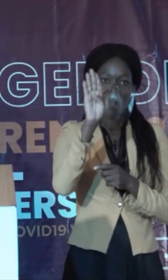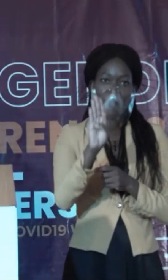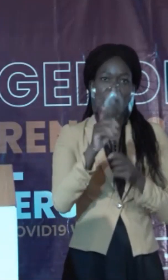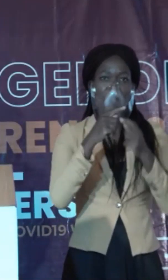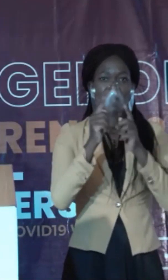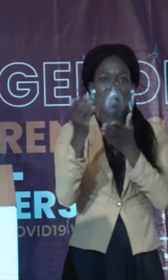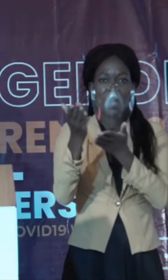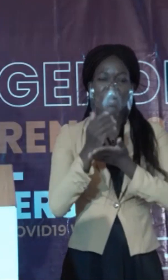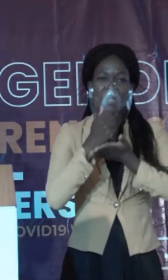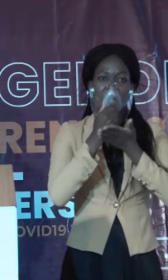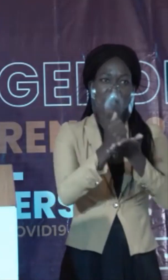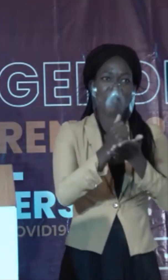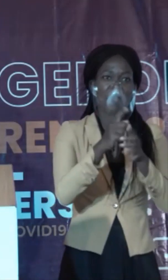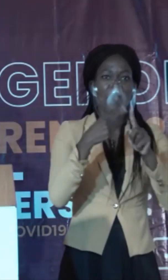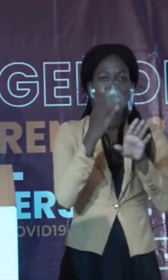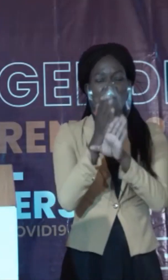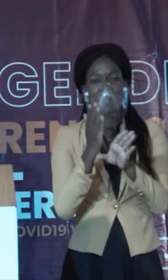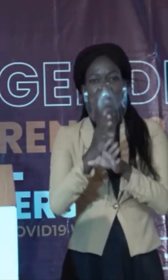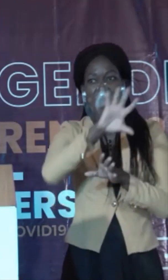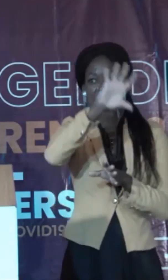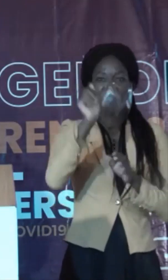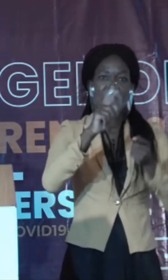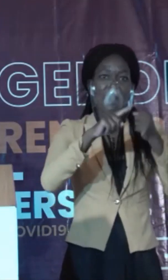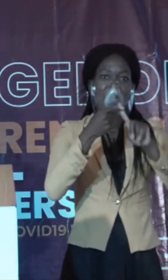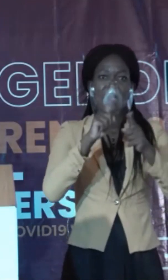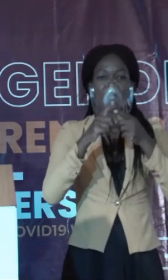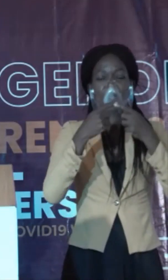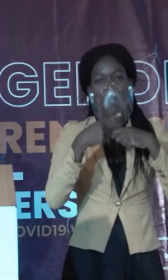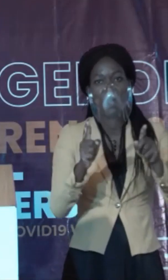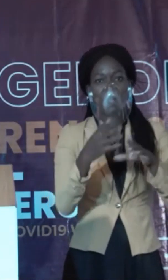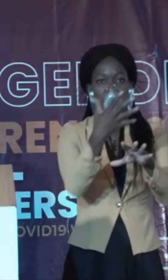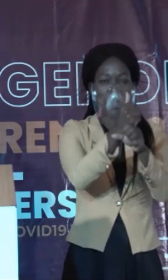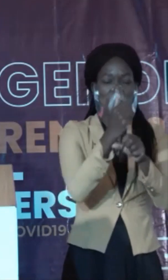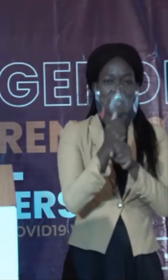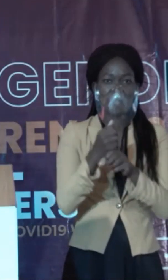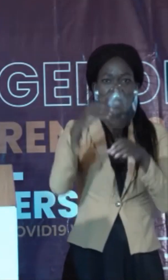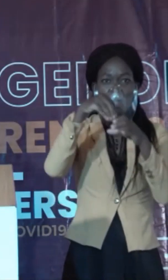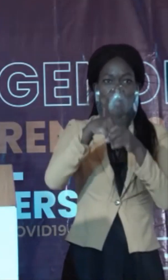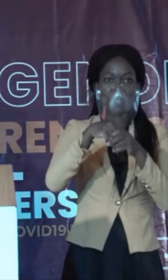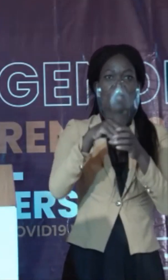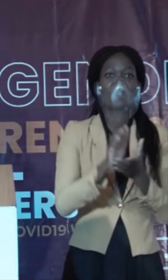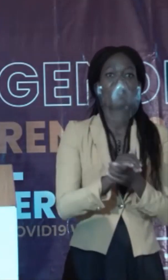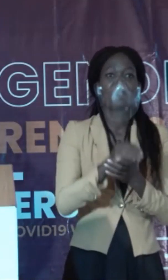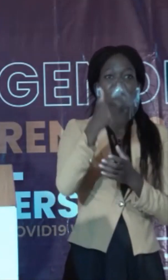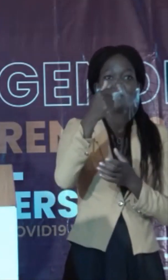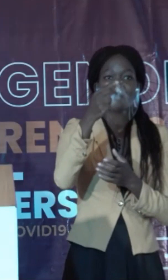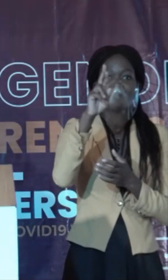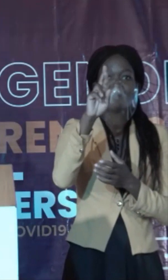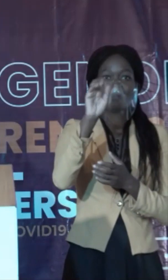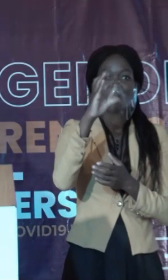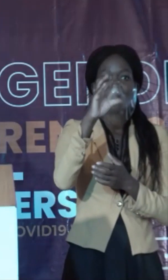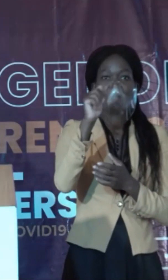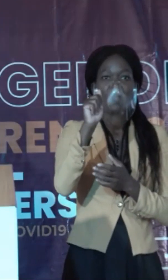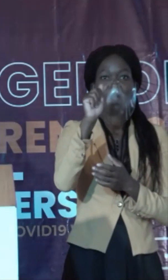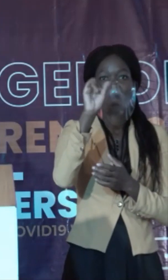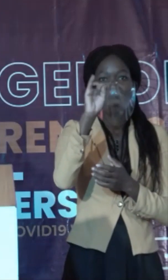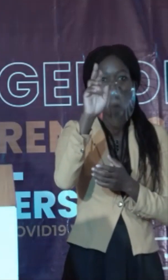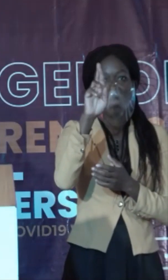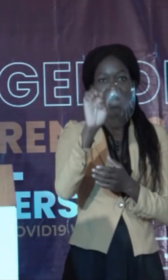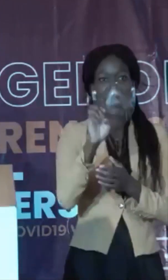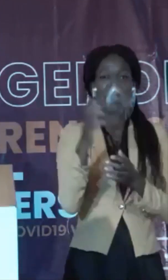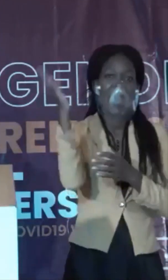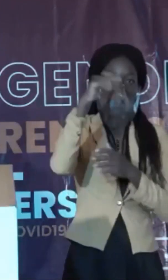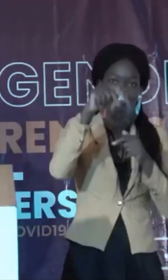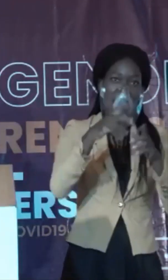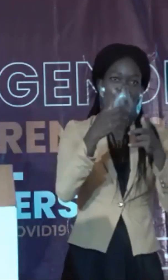various regional development partners and organizations, including Trocaire, who are on the conference as